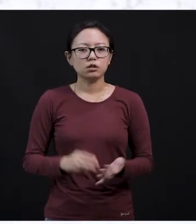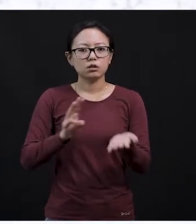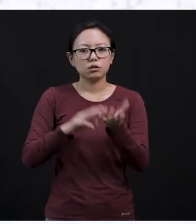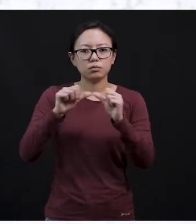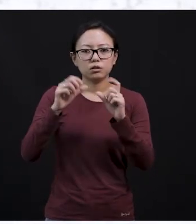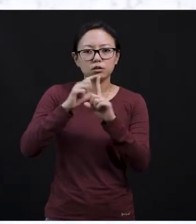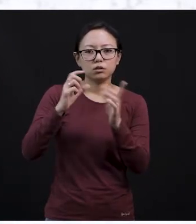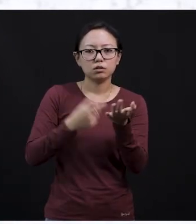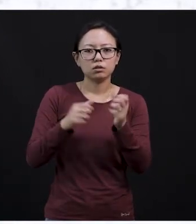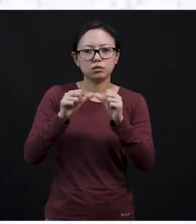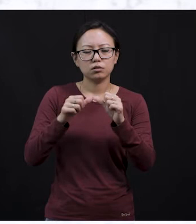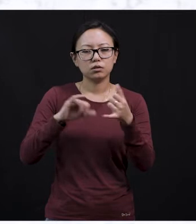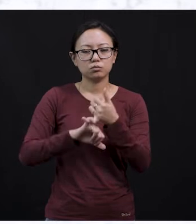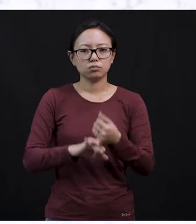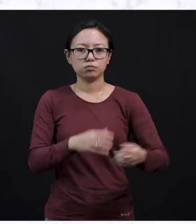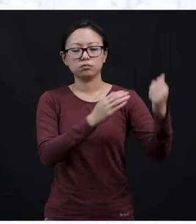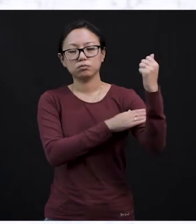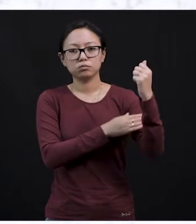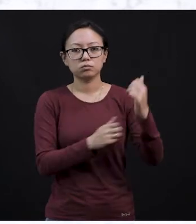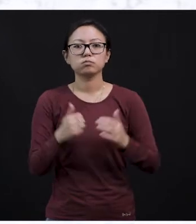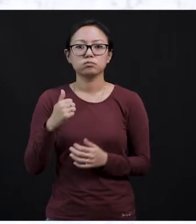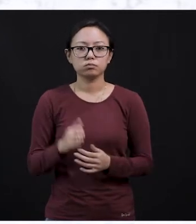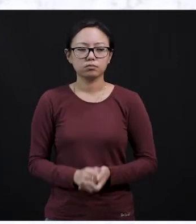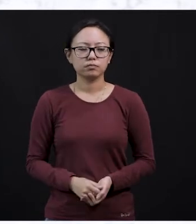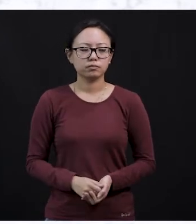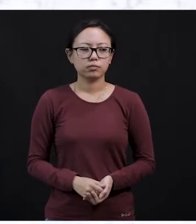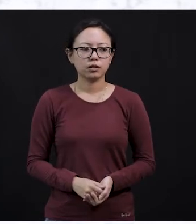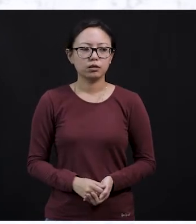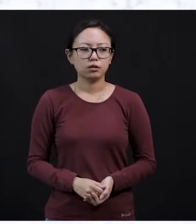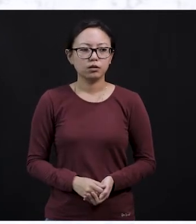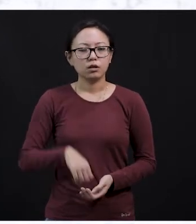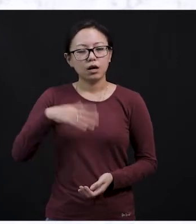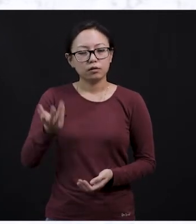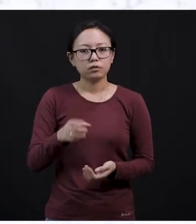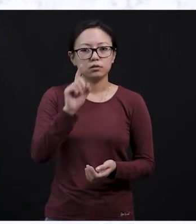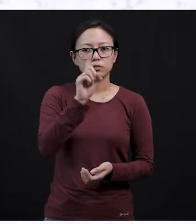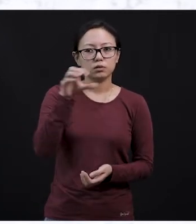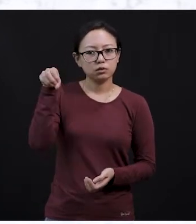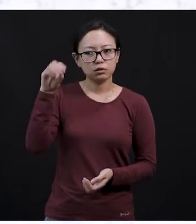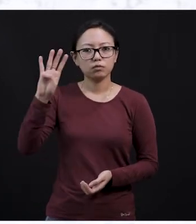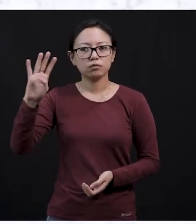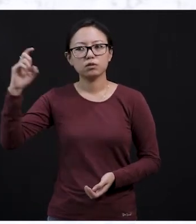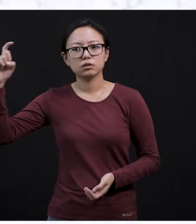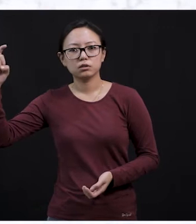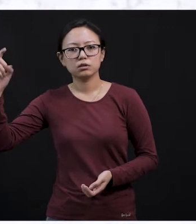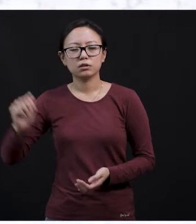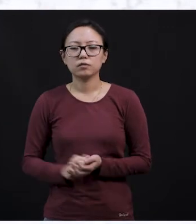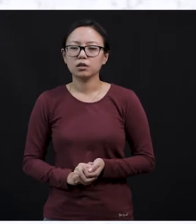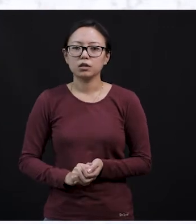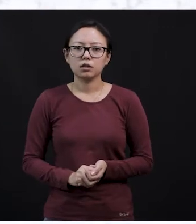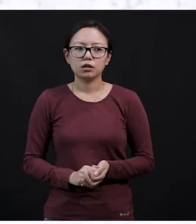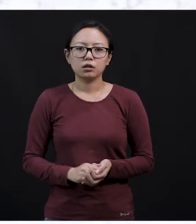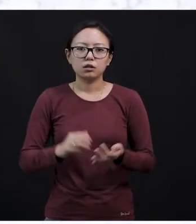one. And after independence in 1947, this also became the capital of Madras state.